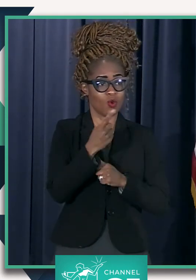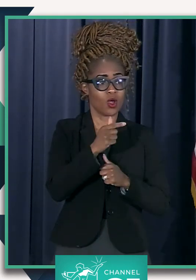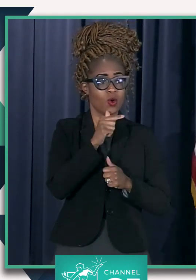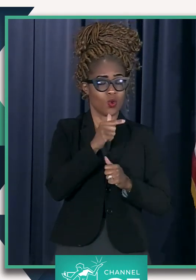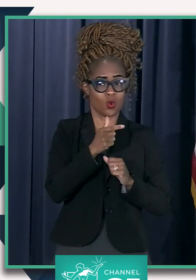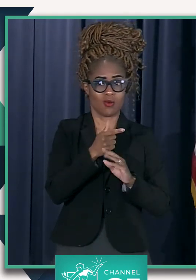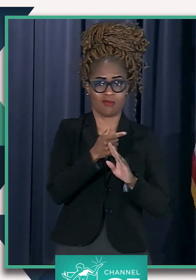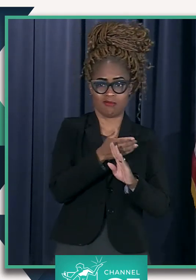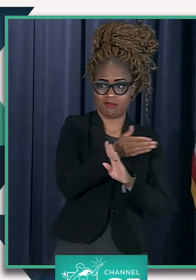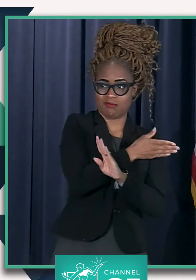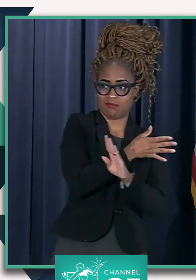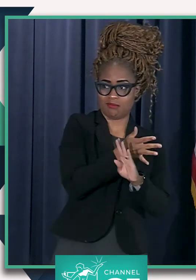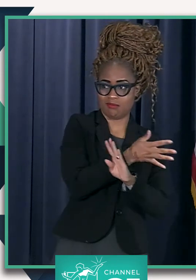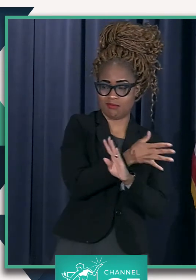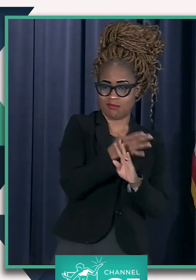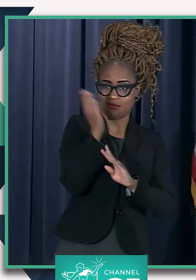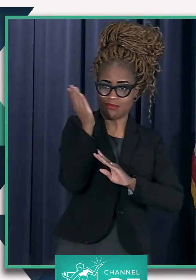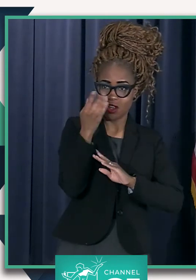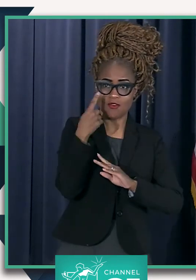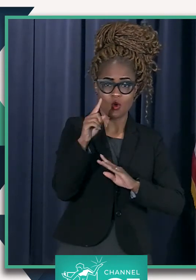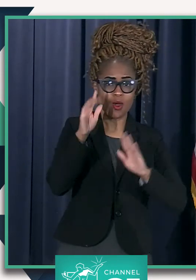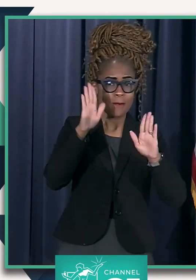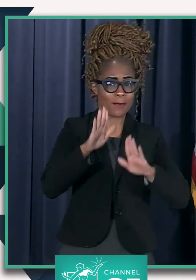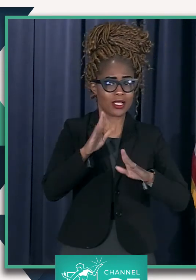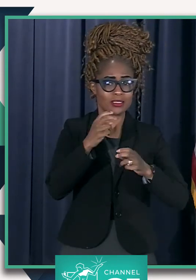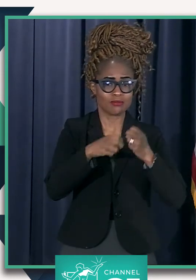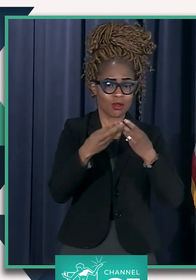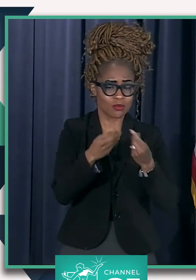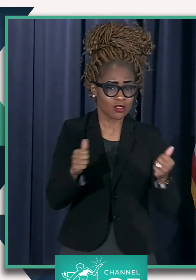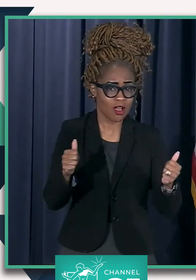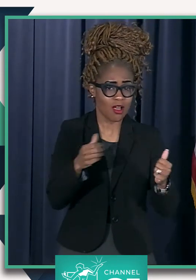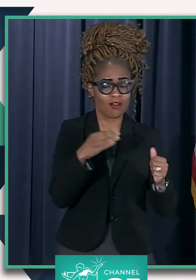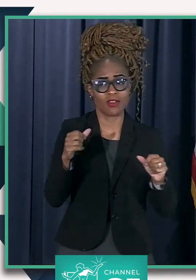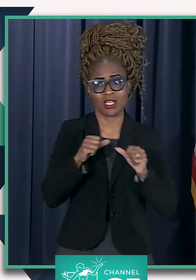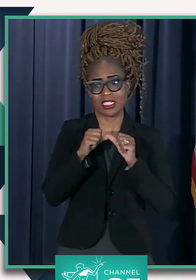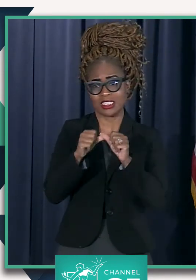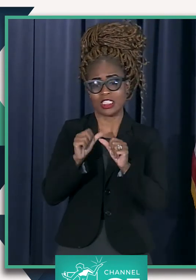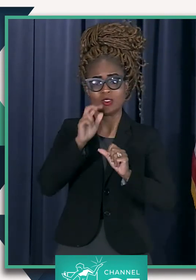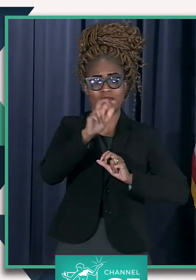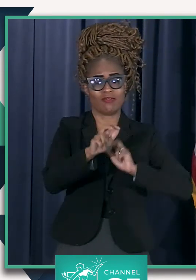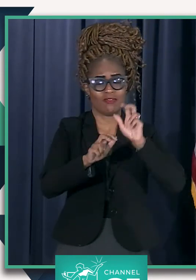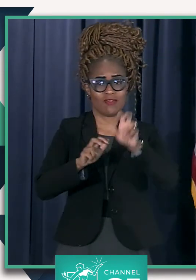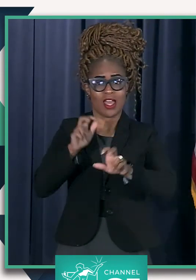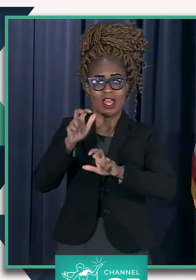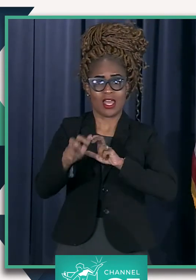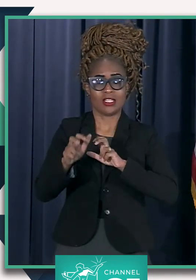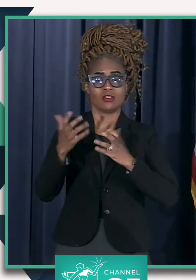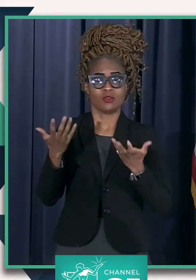before me for this amazing problem solving, doing it in a real way, and continuing to invest in the future of Detroit.